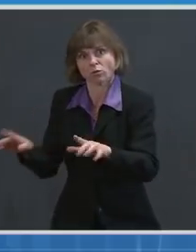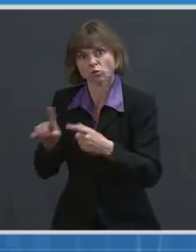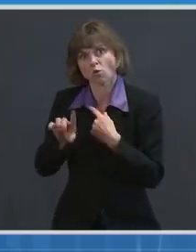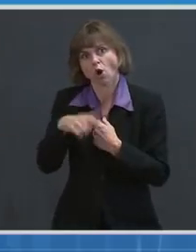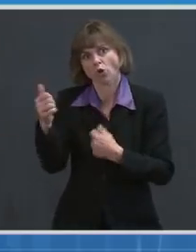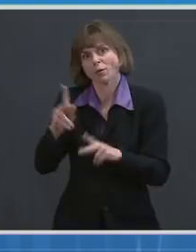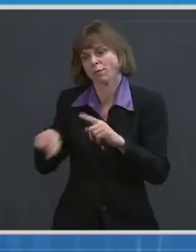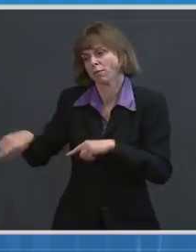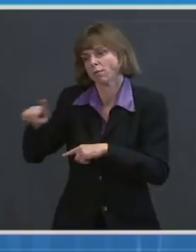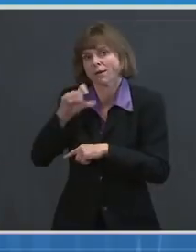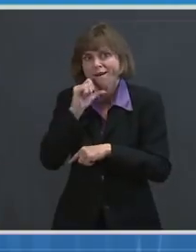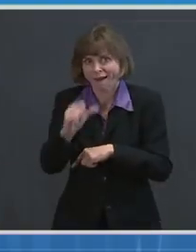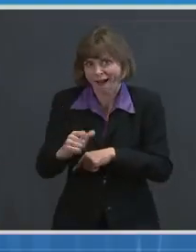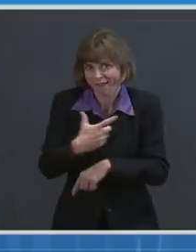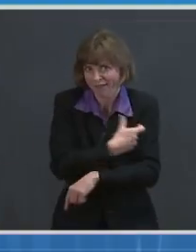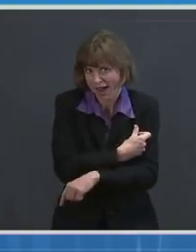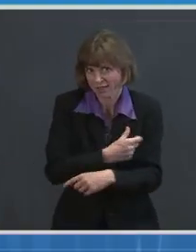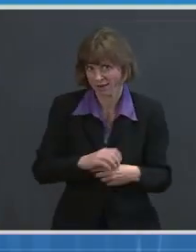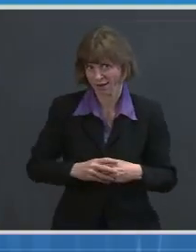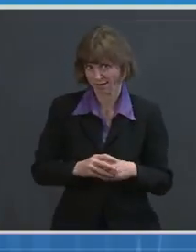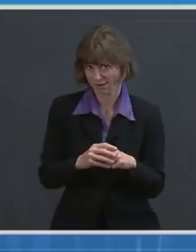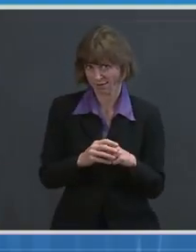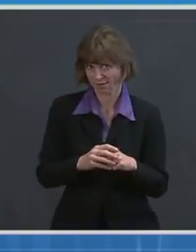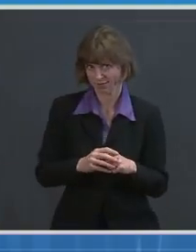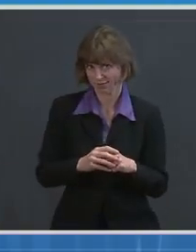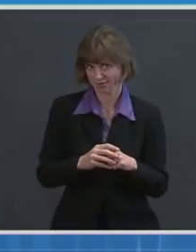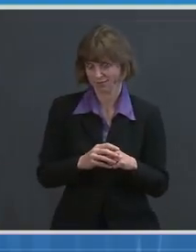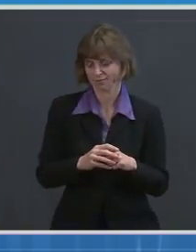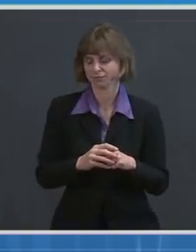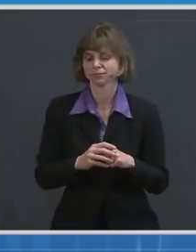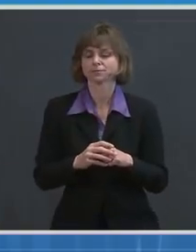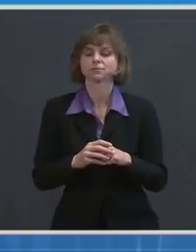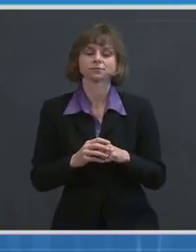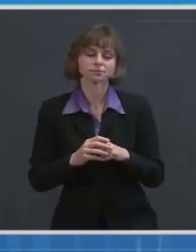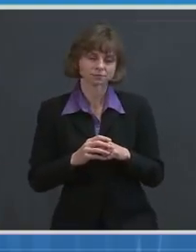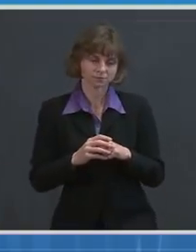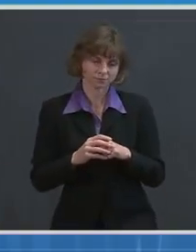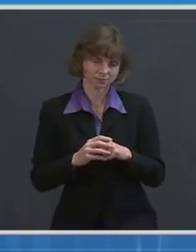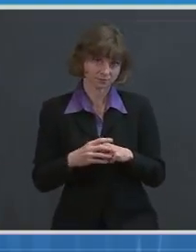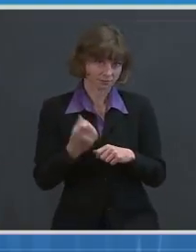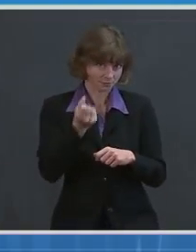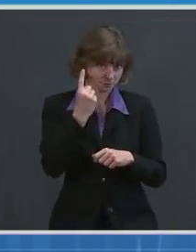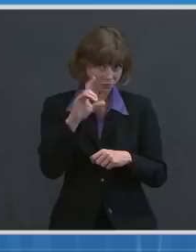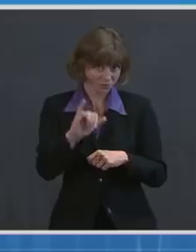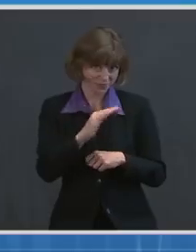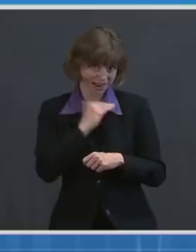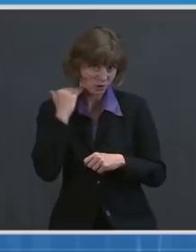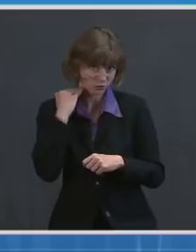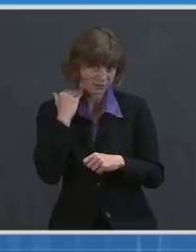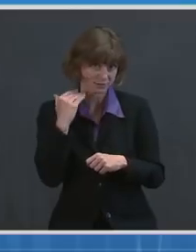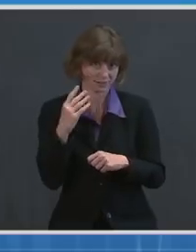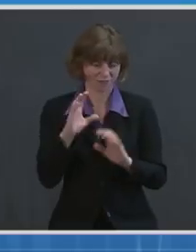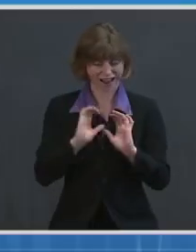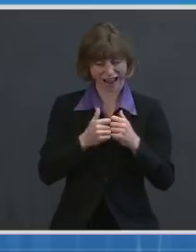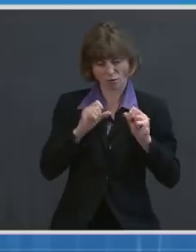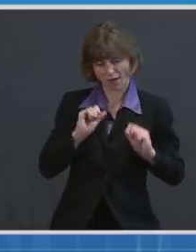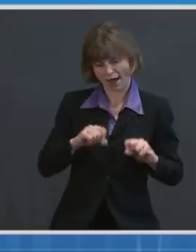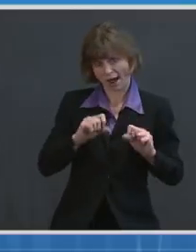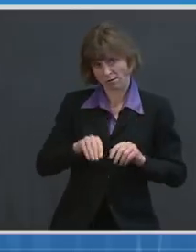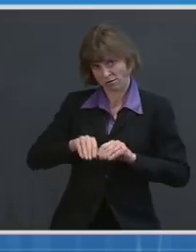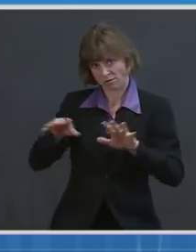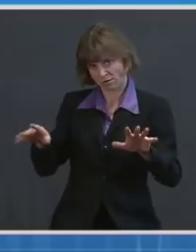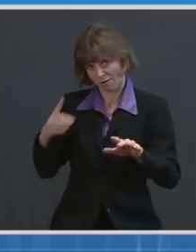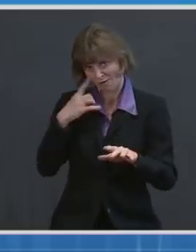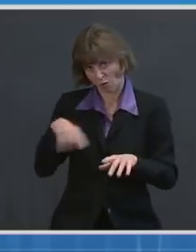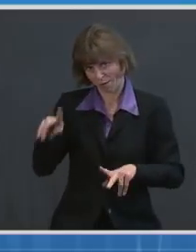vaccinated. Understanding the size of this risk in vaccinated people and the risk of transmitting the virus to others who are